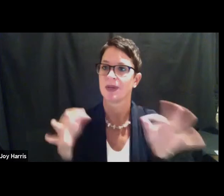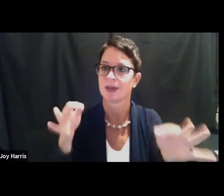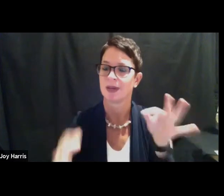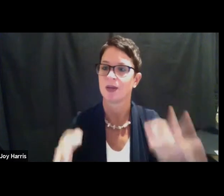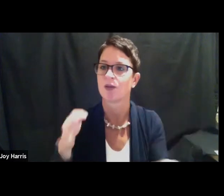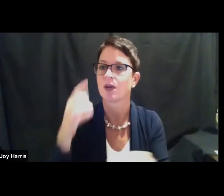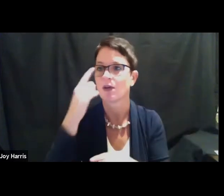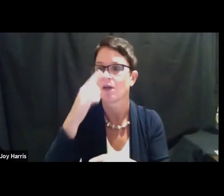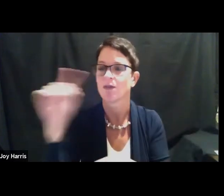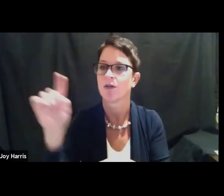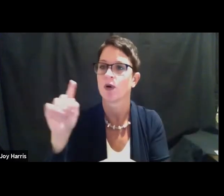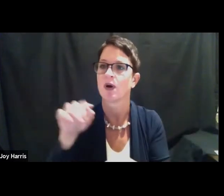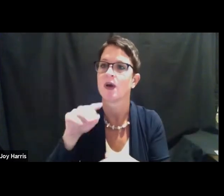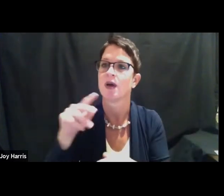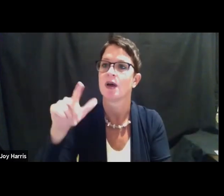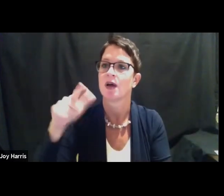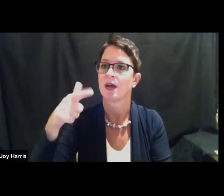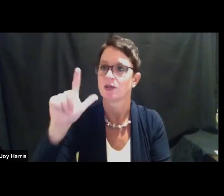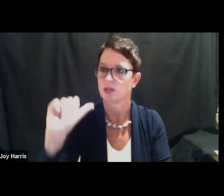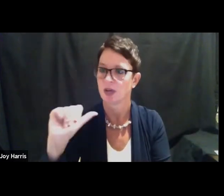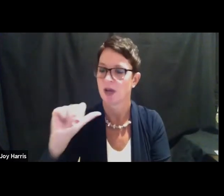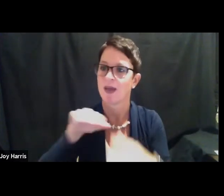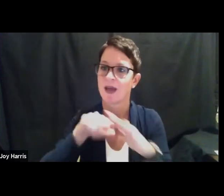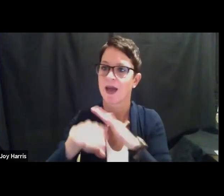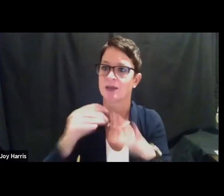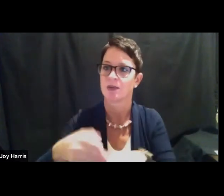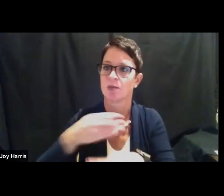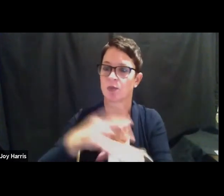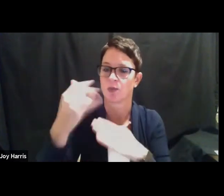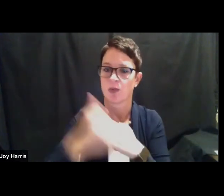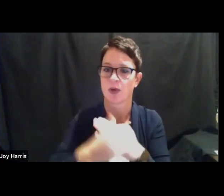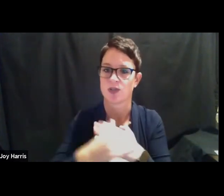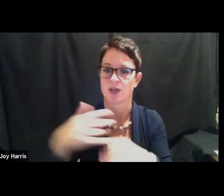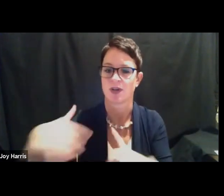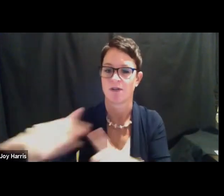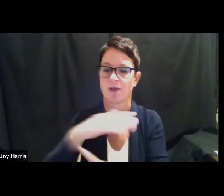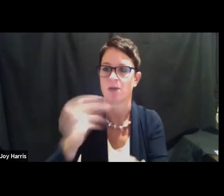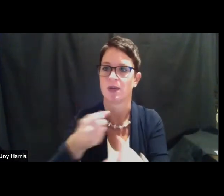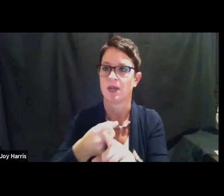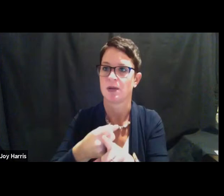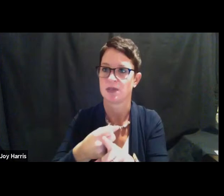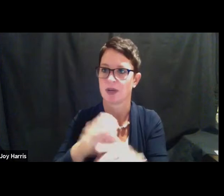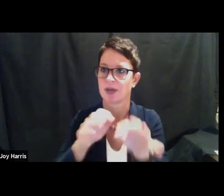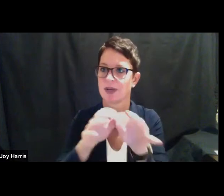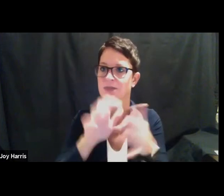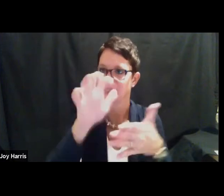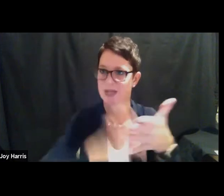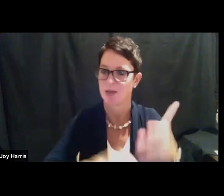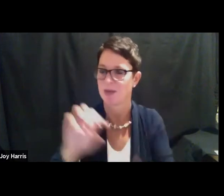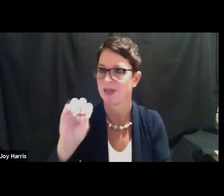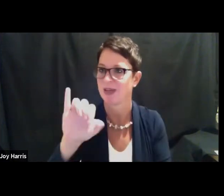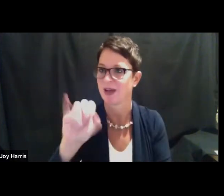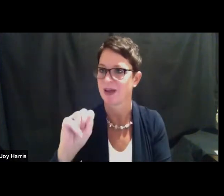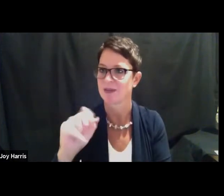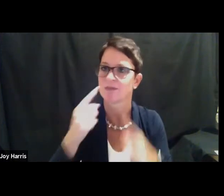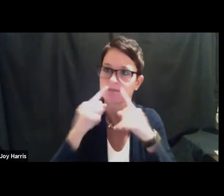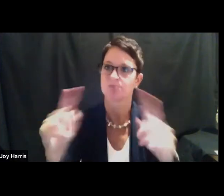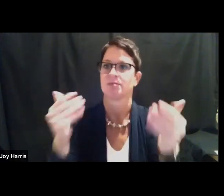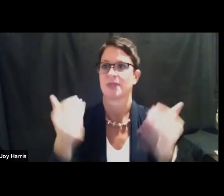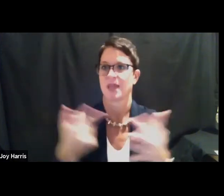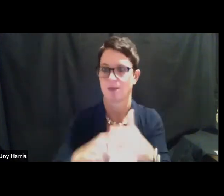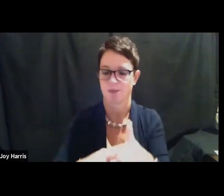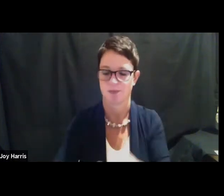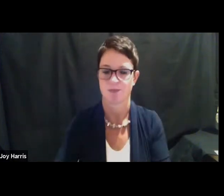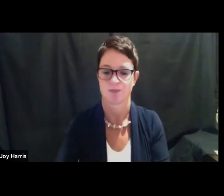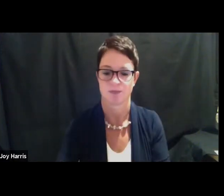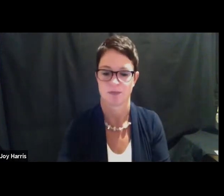Access Improvement Program Draft Environmental Impact Statement, or EIS, has now begun.